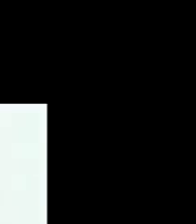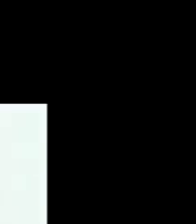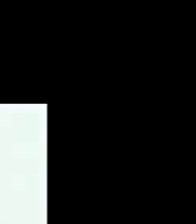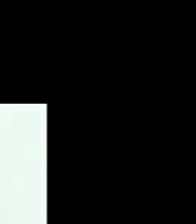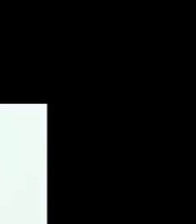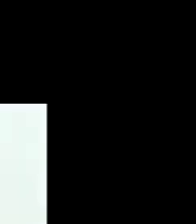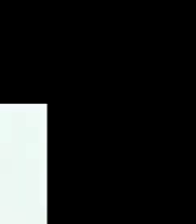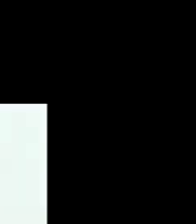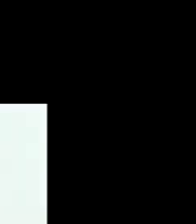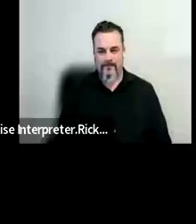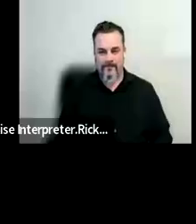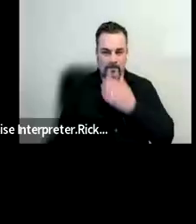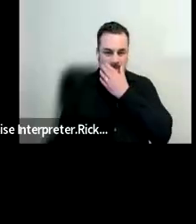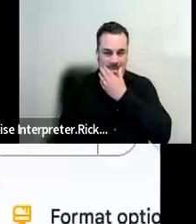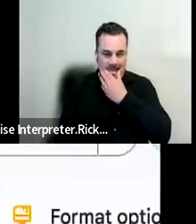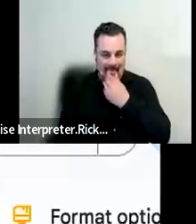One second.